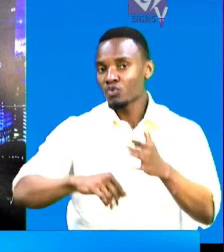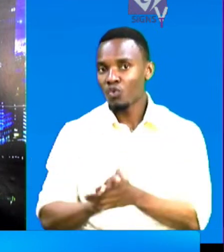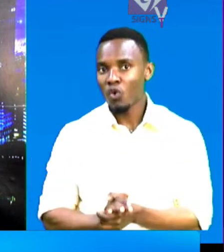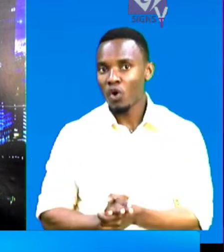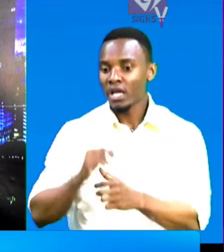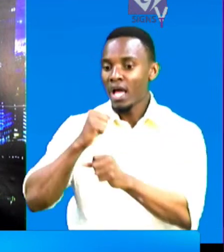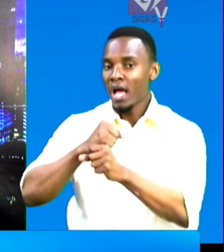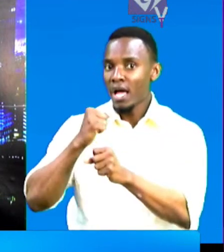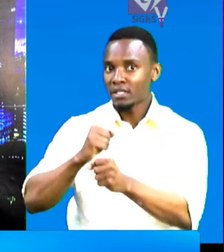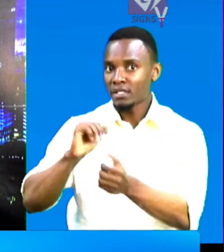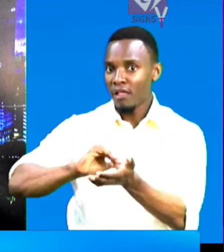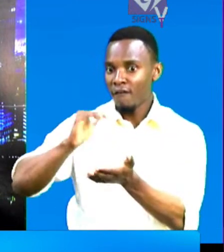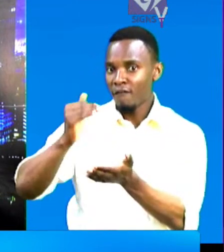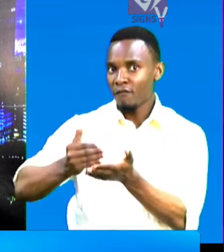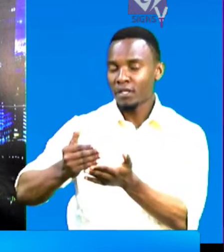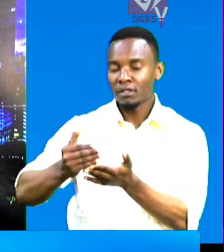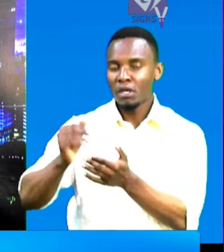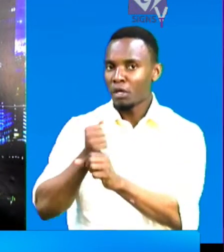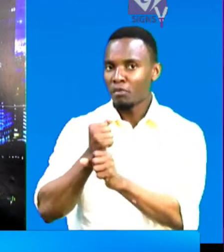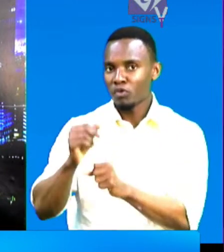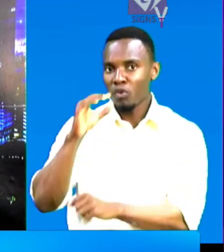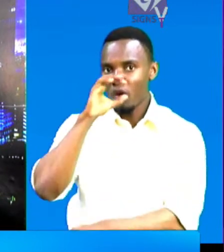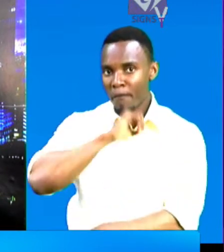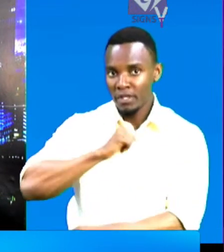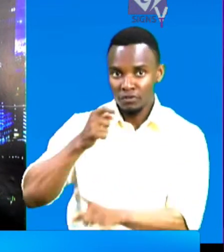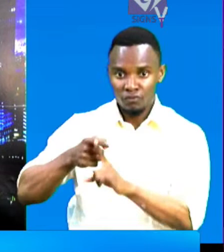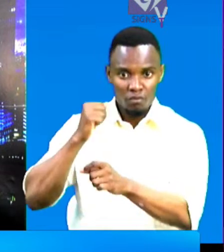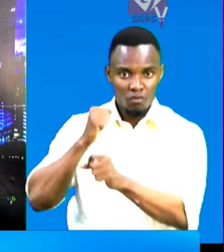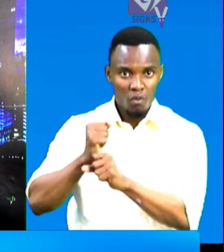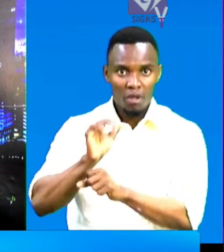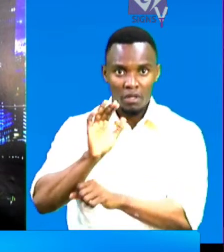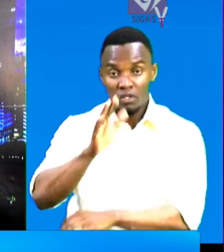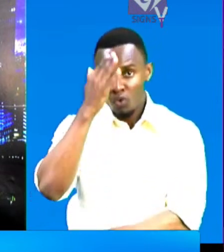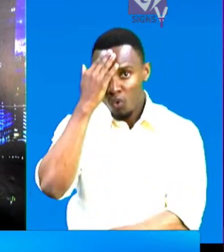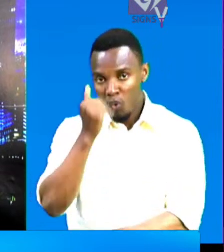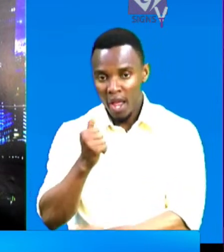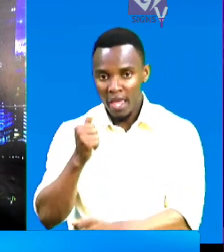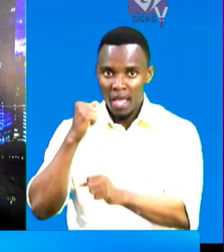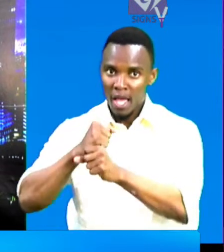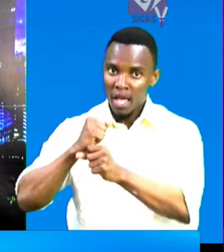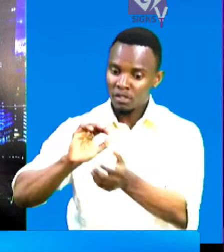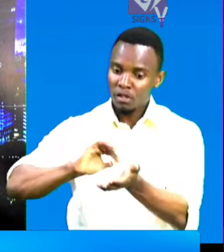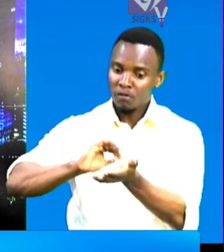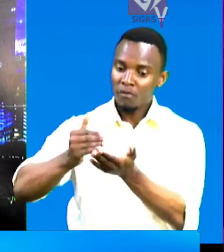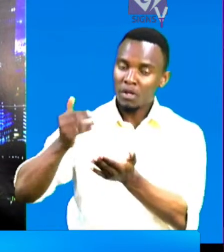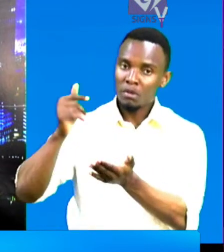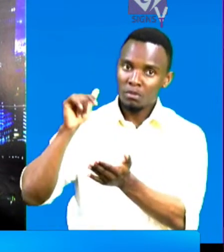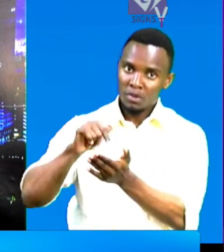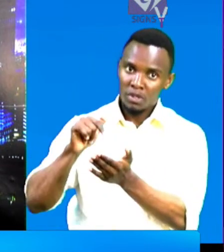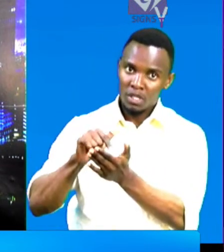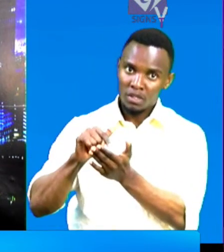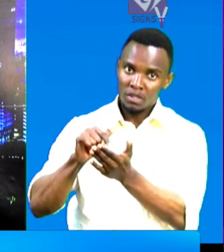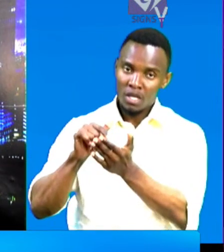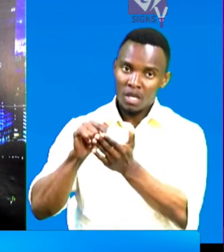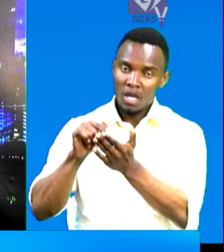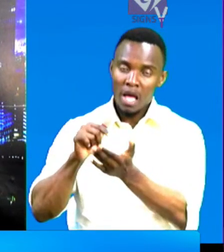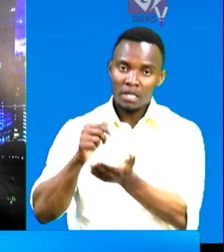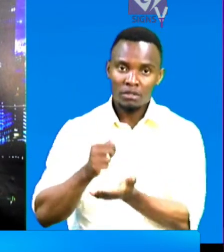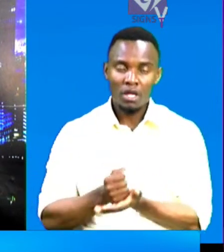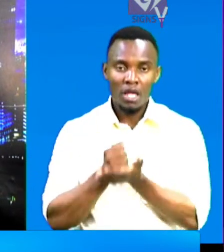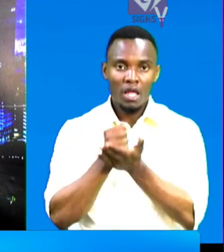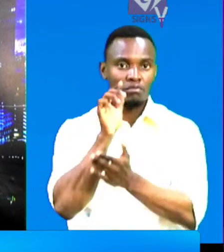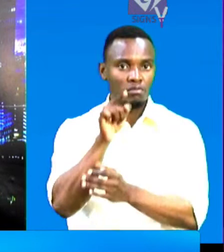out from his performance, largely because it is one of the main things that propelled him